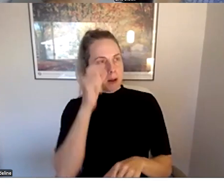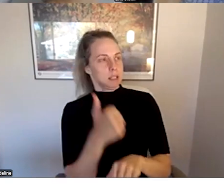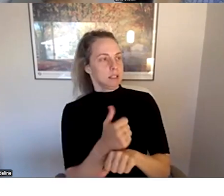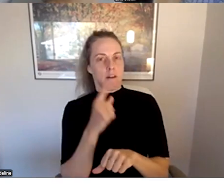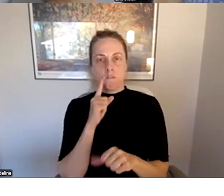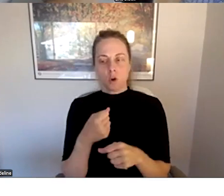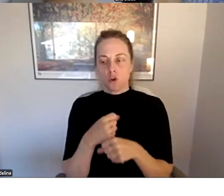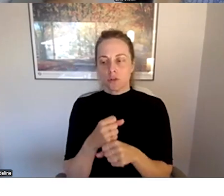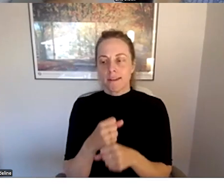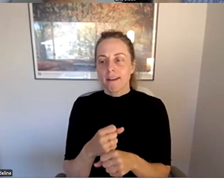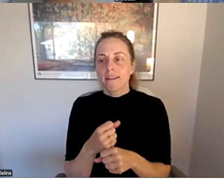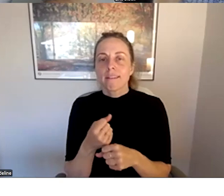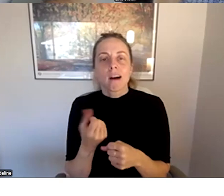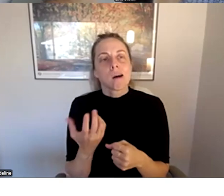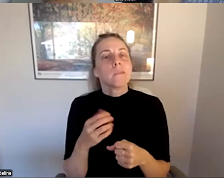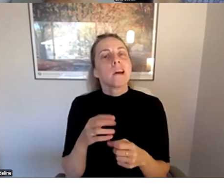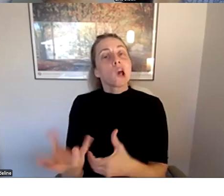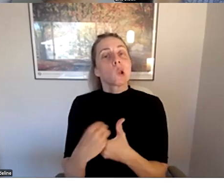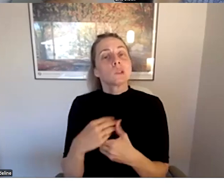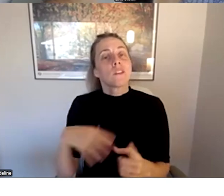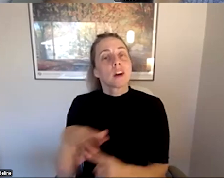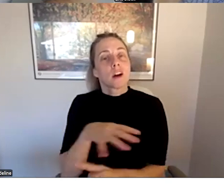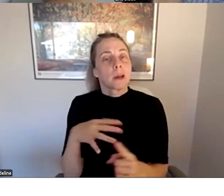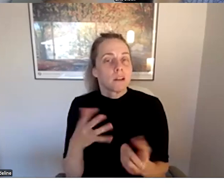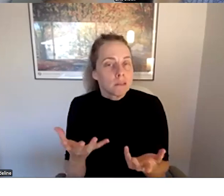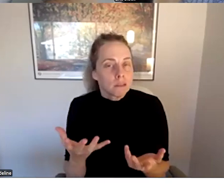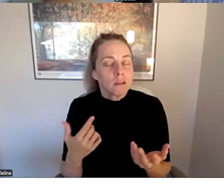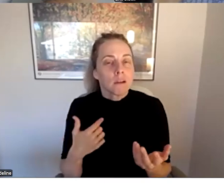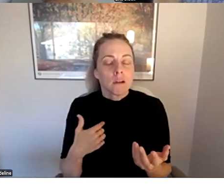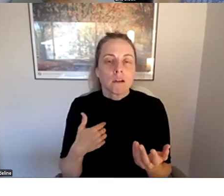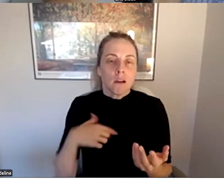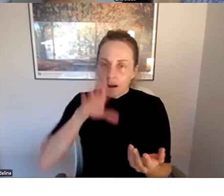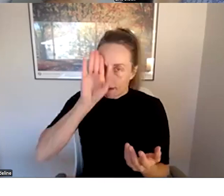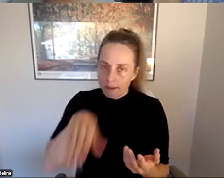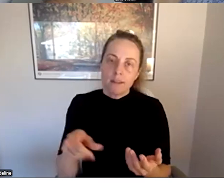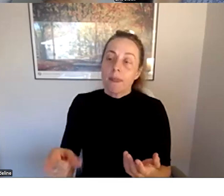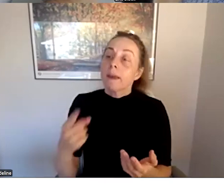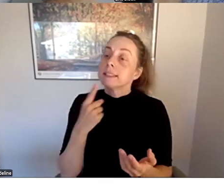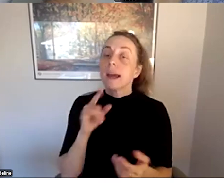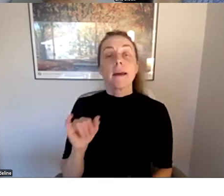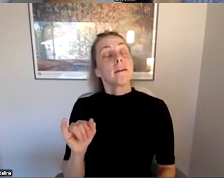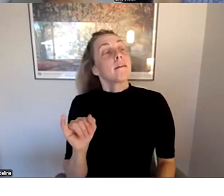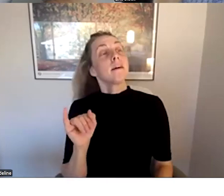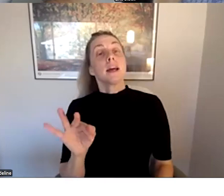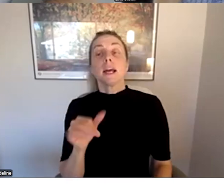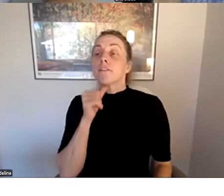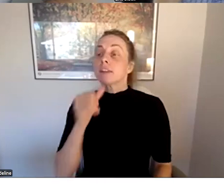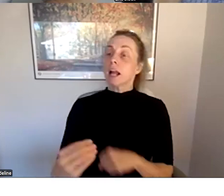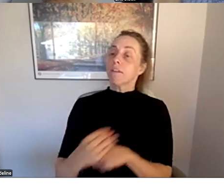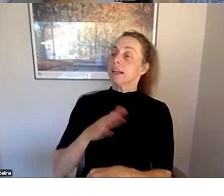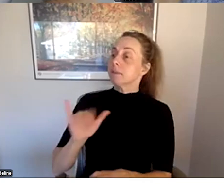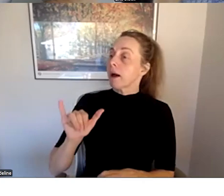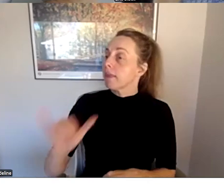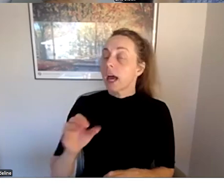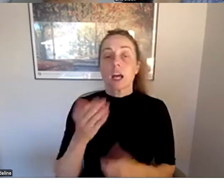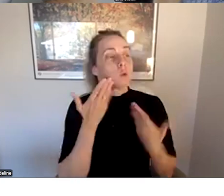an inclusive environment. I know, you know, if you're, you know, they always say if you're not affected by it or know somebody that's affected by